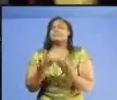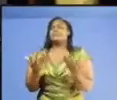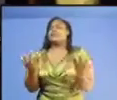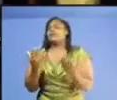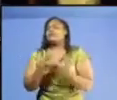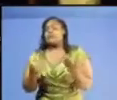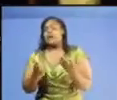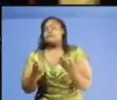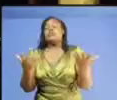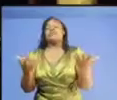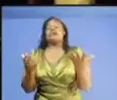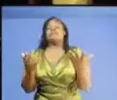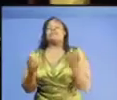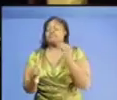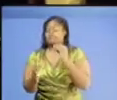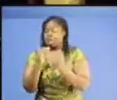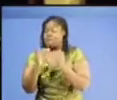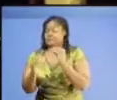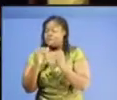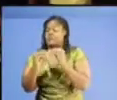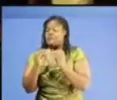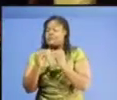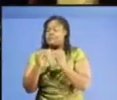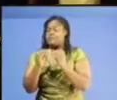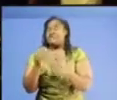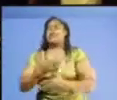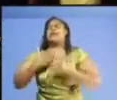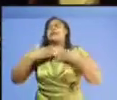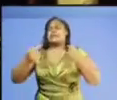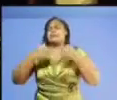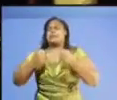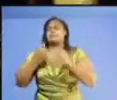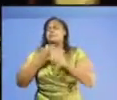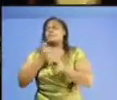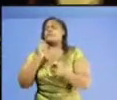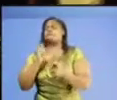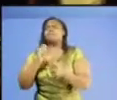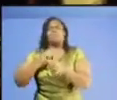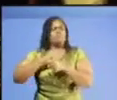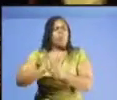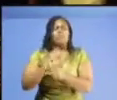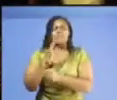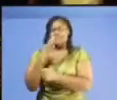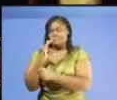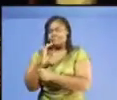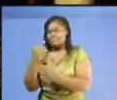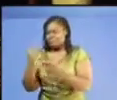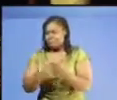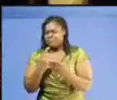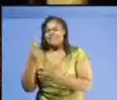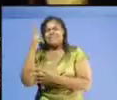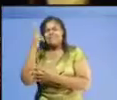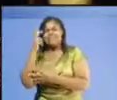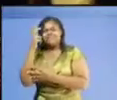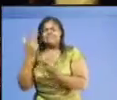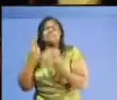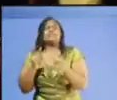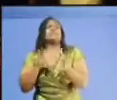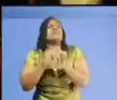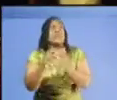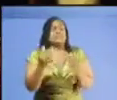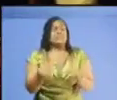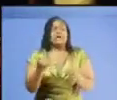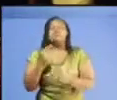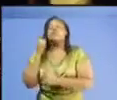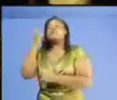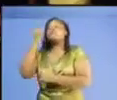from COVID-19, brought them back from the brink of death, some, God, whom the devil is trying now to take out, but you